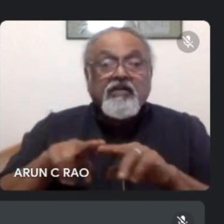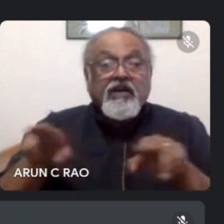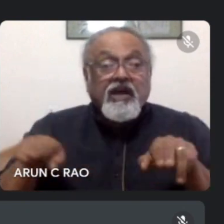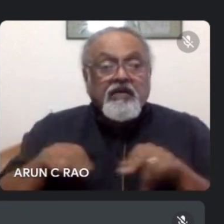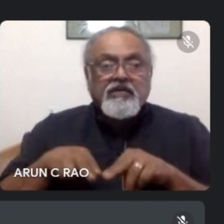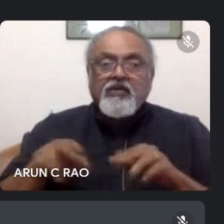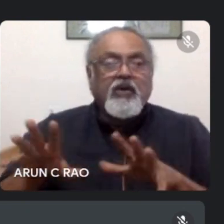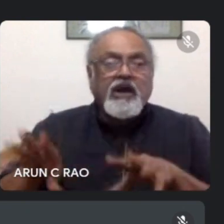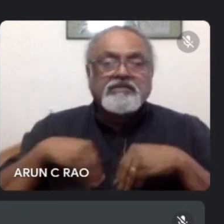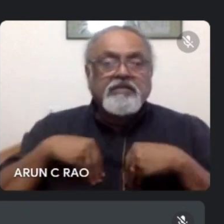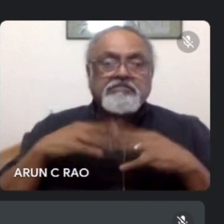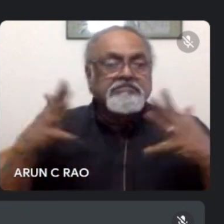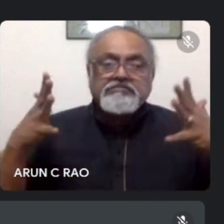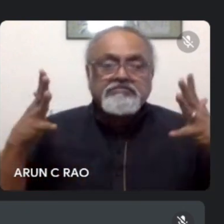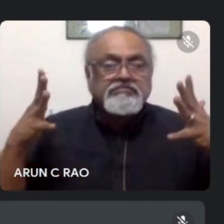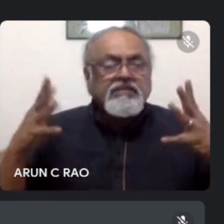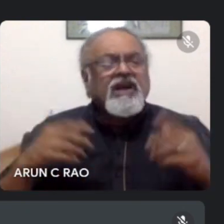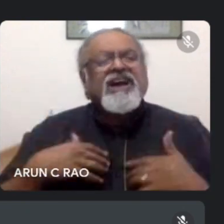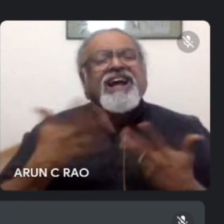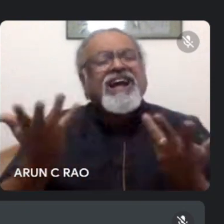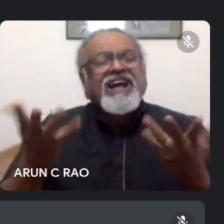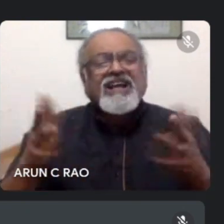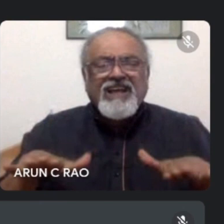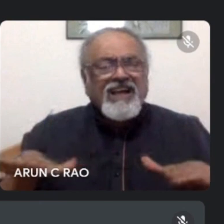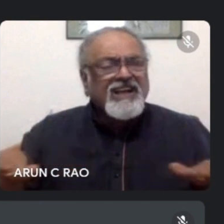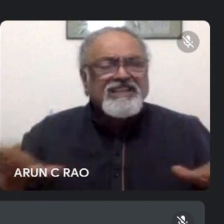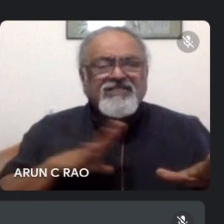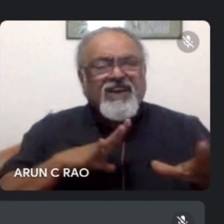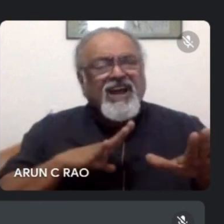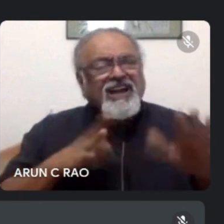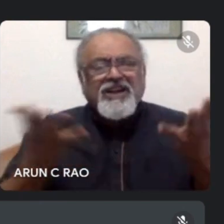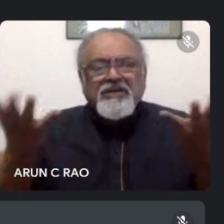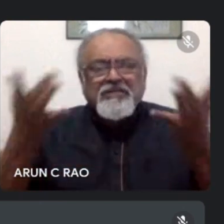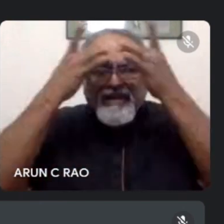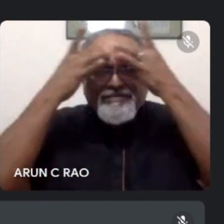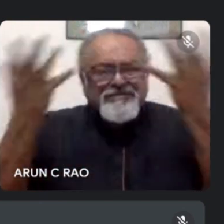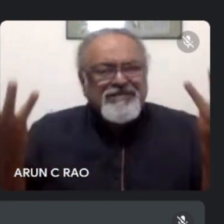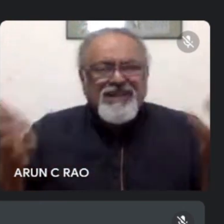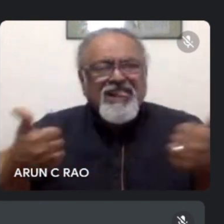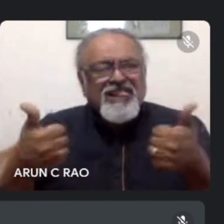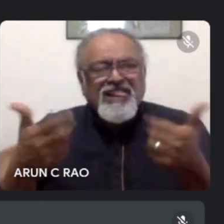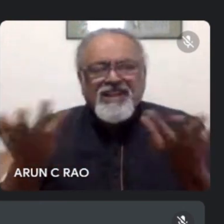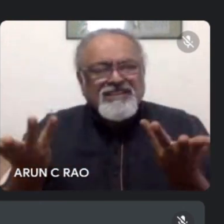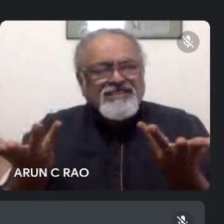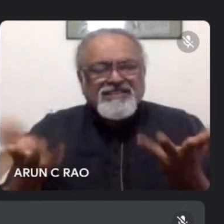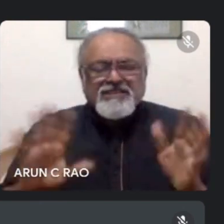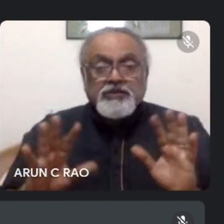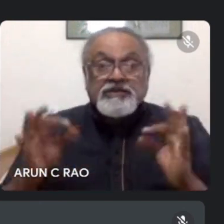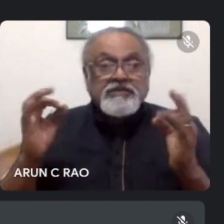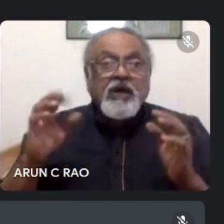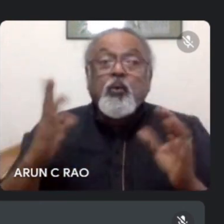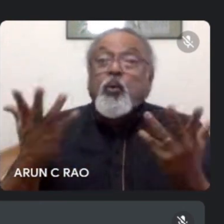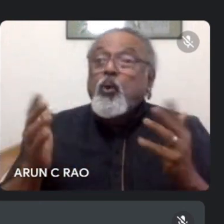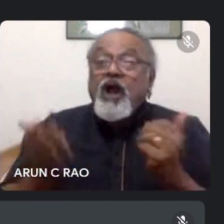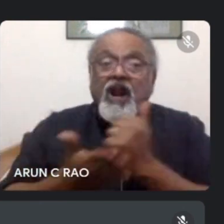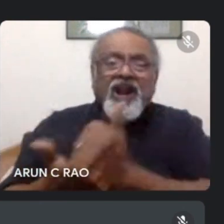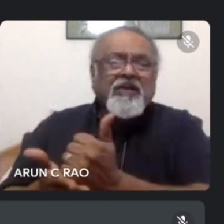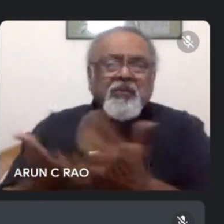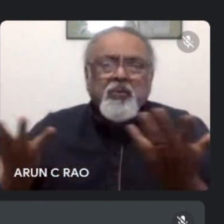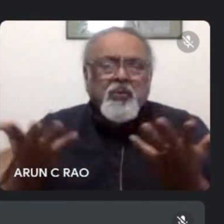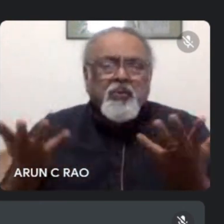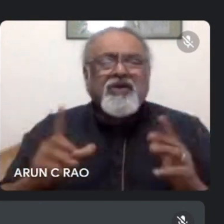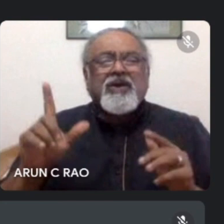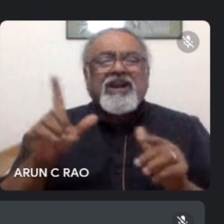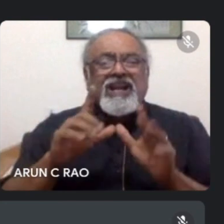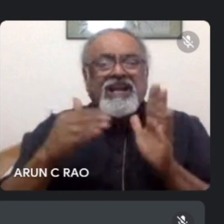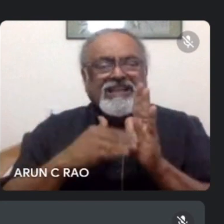it. They are saying that, oh, my child is absolutely fine. Why does she need any kind of help? She's just lazy,